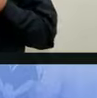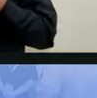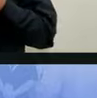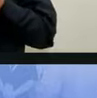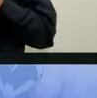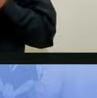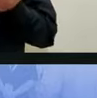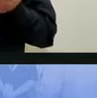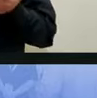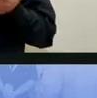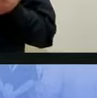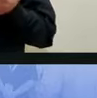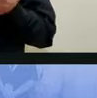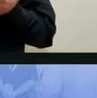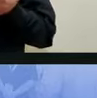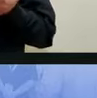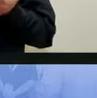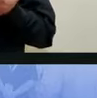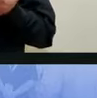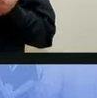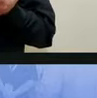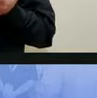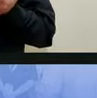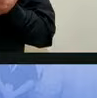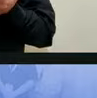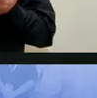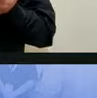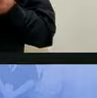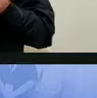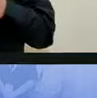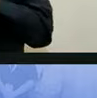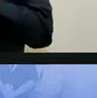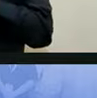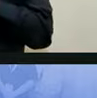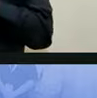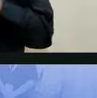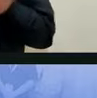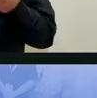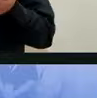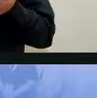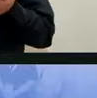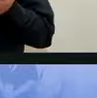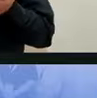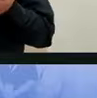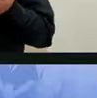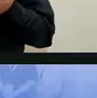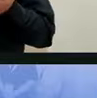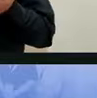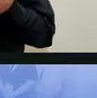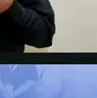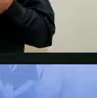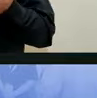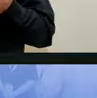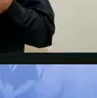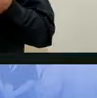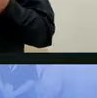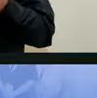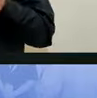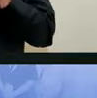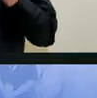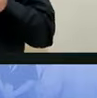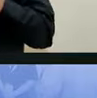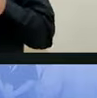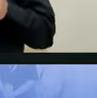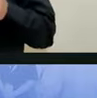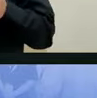where actually we are actually focusing our work at regional level, and very uniquely we actually package it as